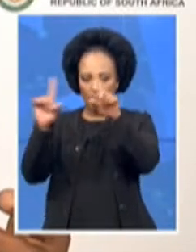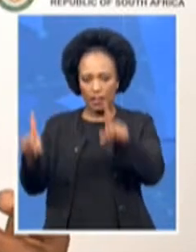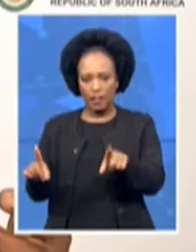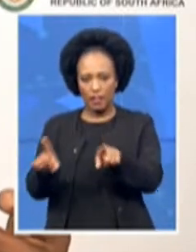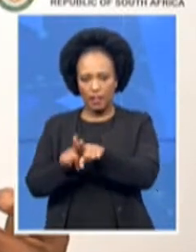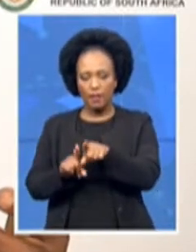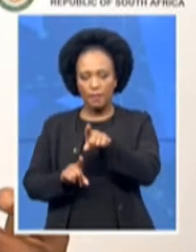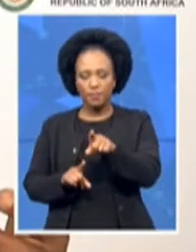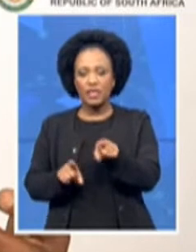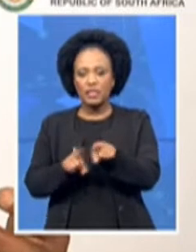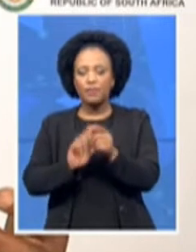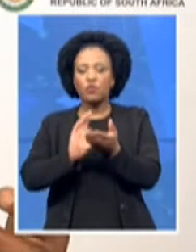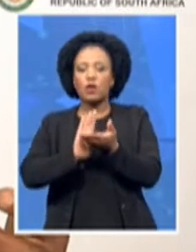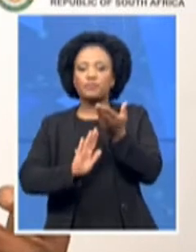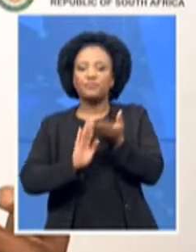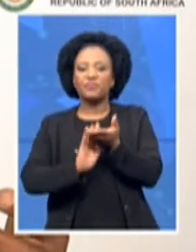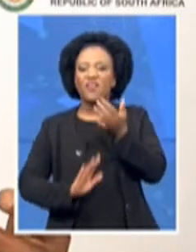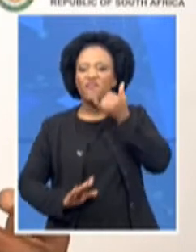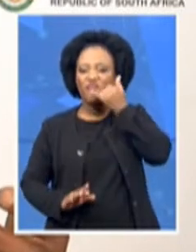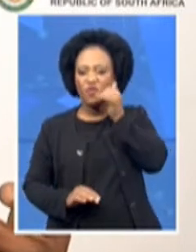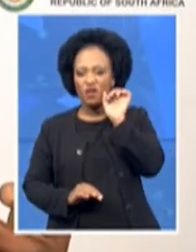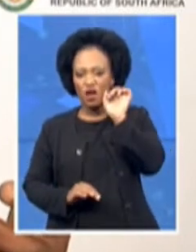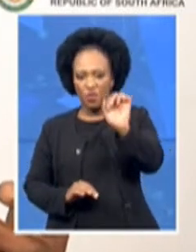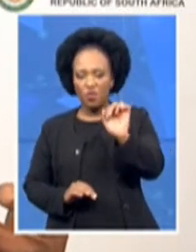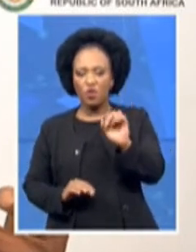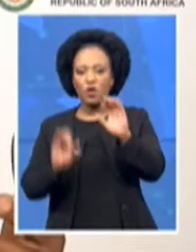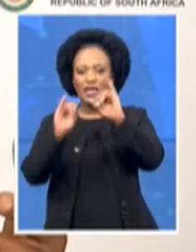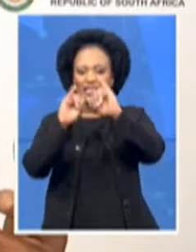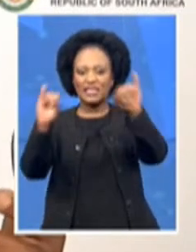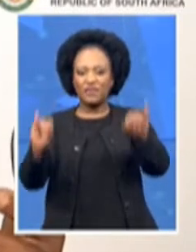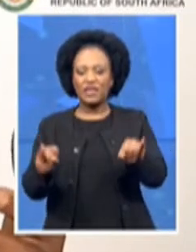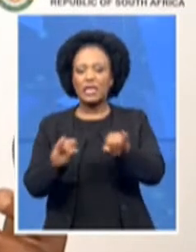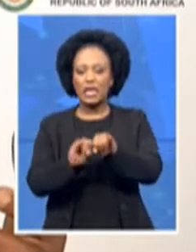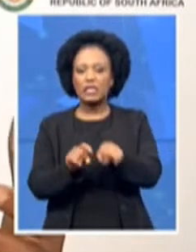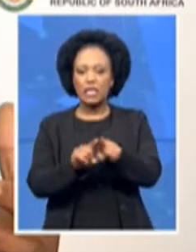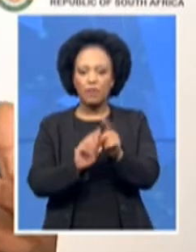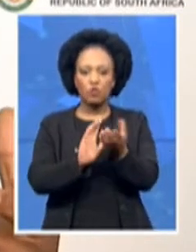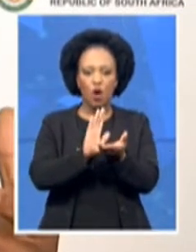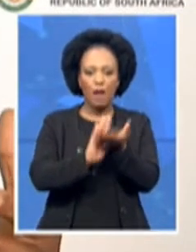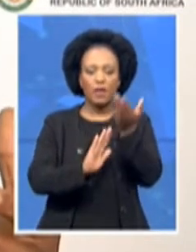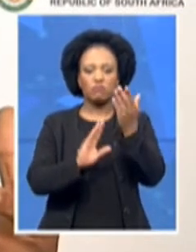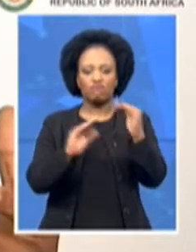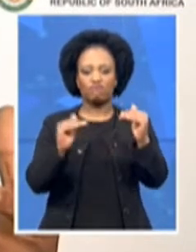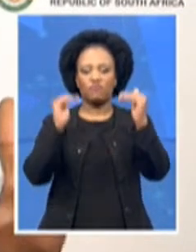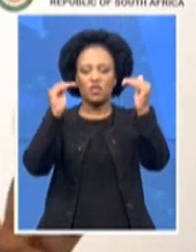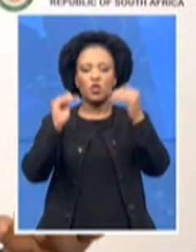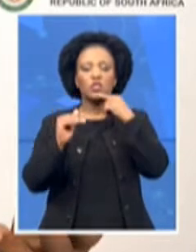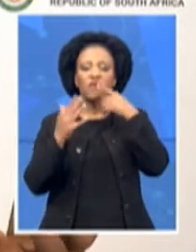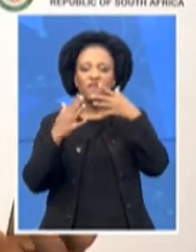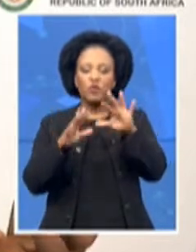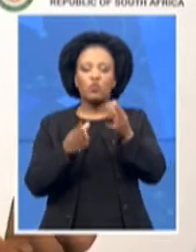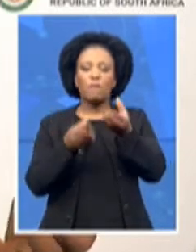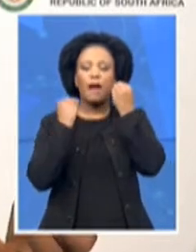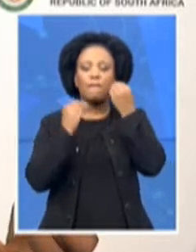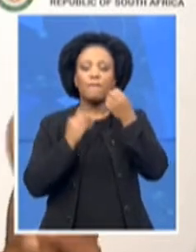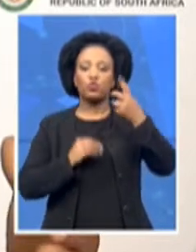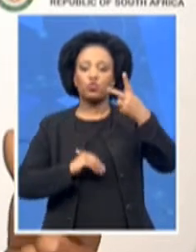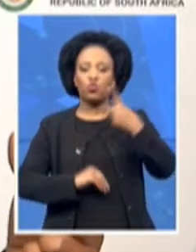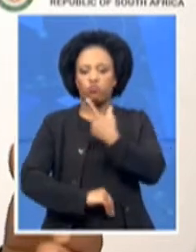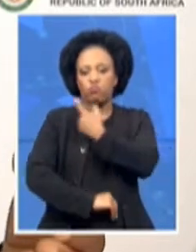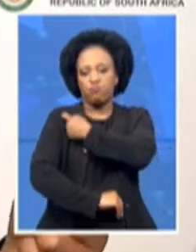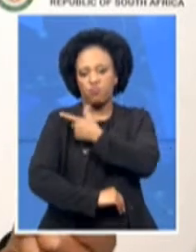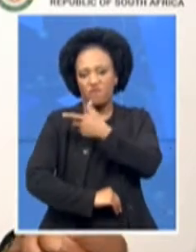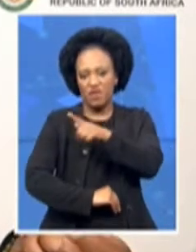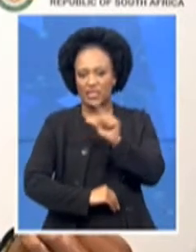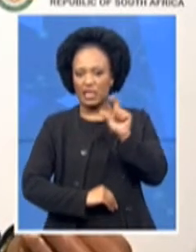the certificate will upgrade you to say two jabs. Mm. So when you come to Free State Stadium, when they